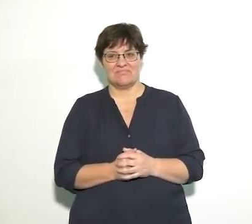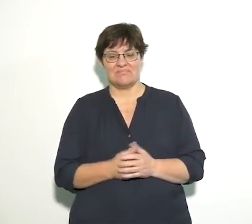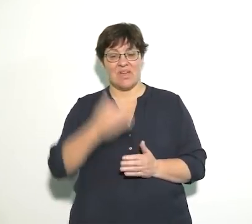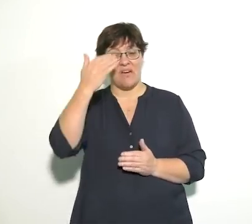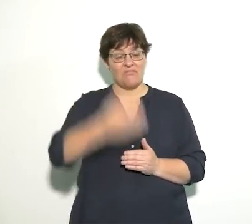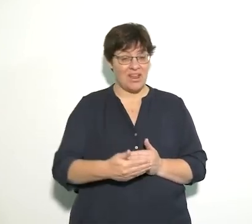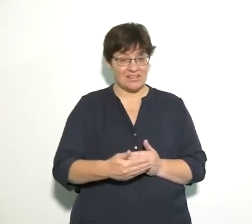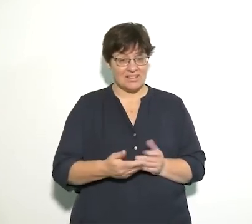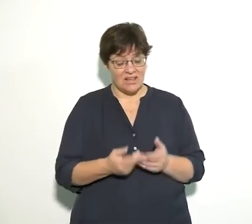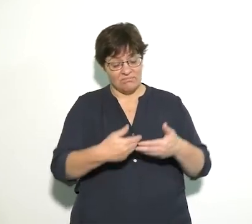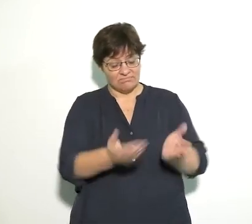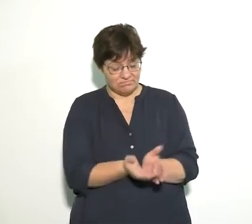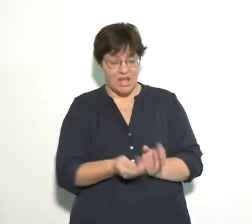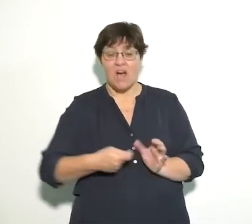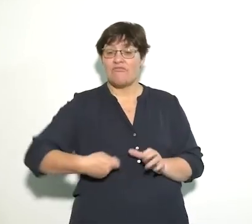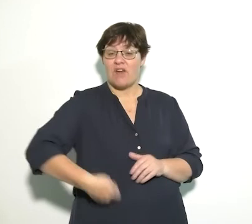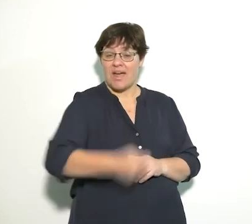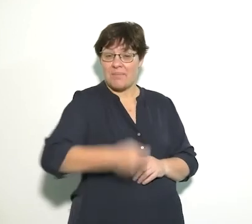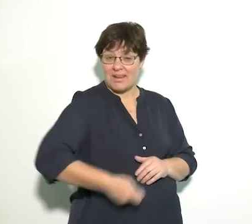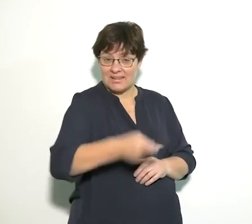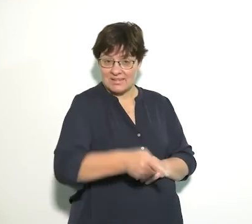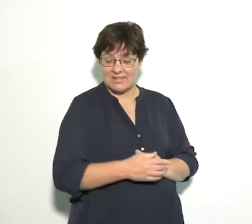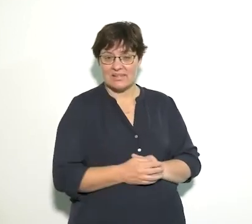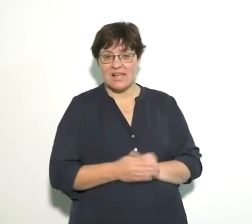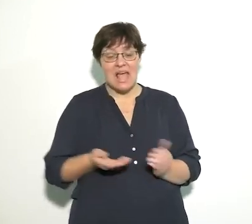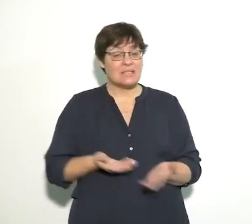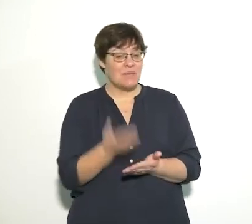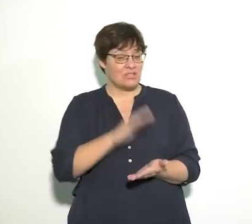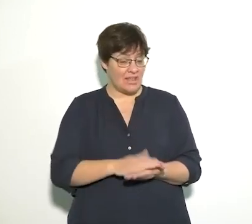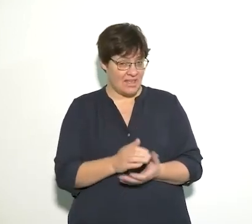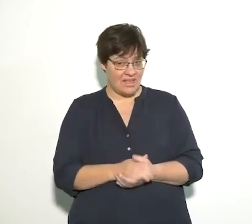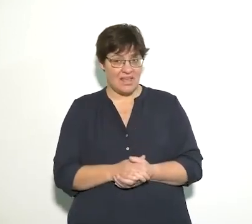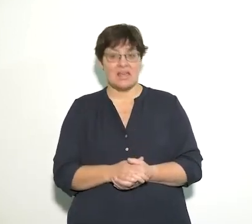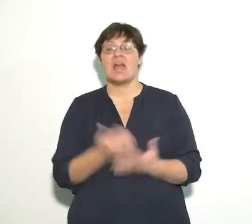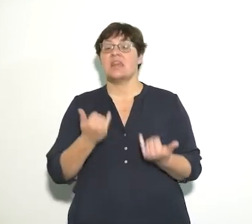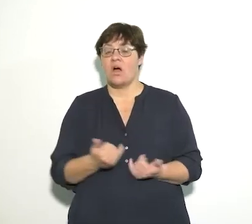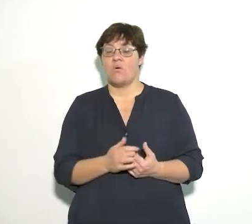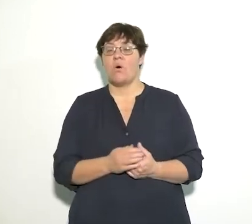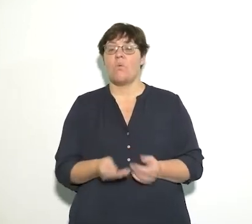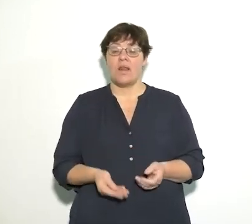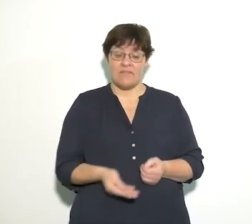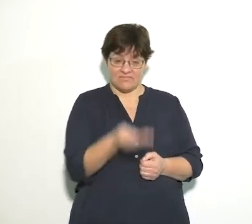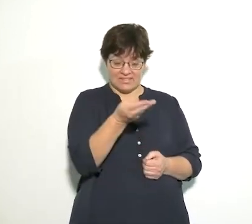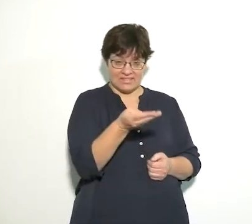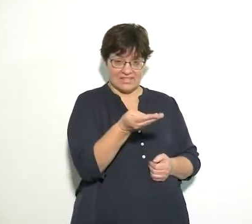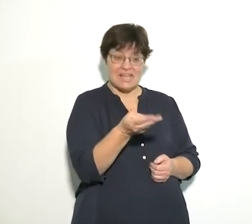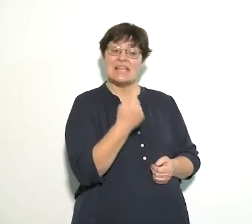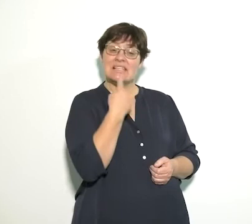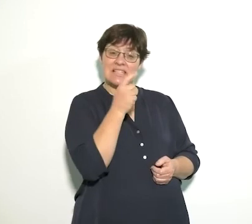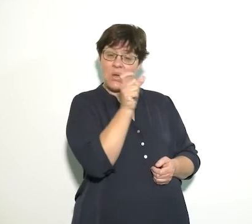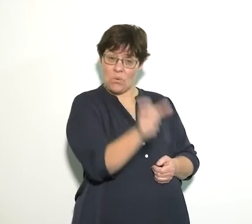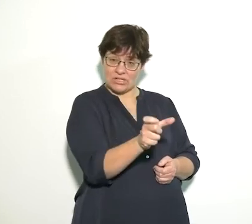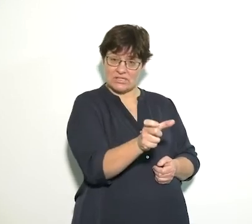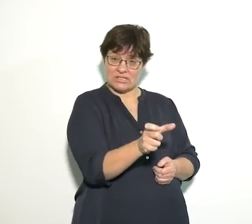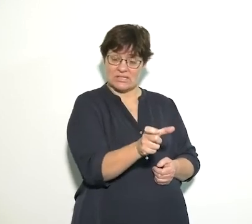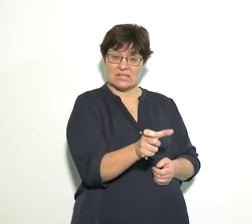Have your frying pan near you and your spatula. What children are going to do is they are going to lift an egg, say what